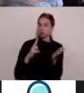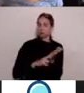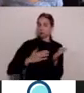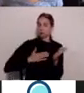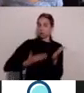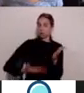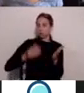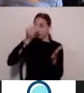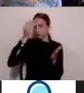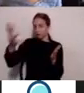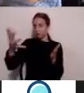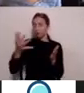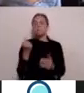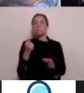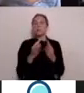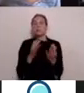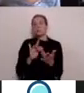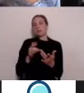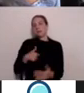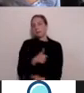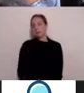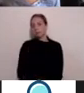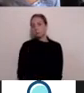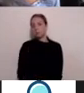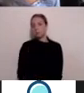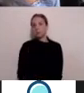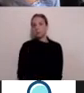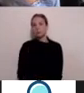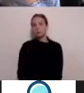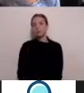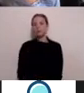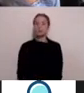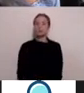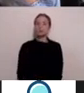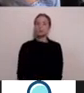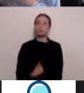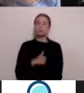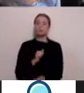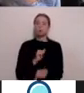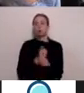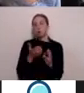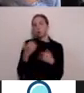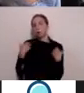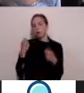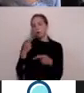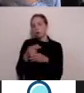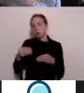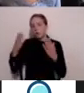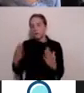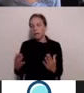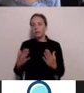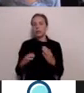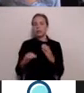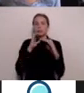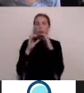families contact us in order, so we work through healthcare providers and we have communications with the